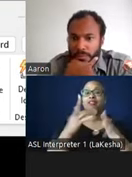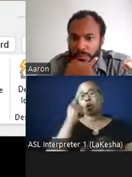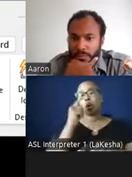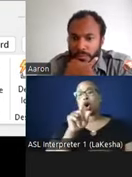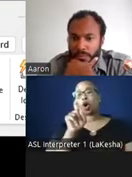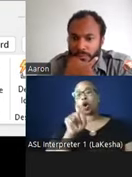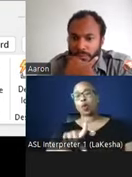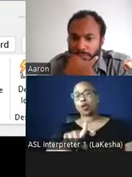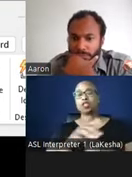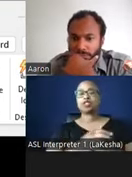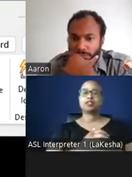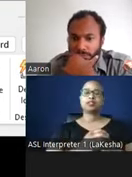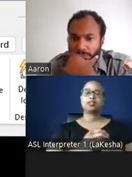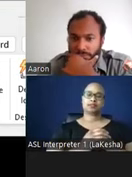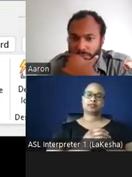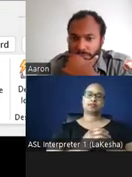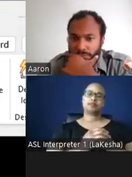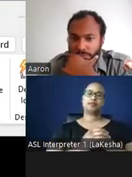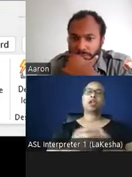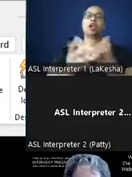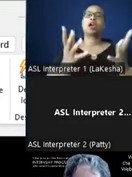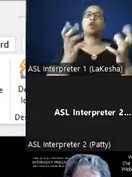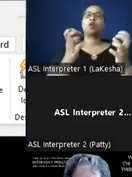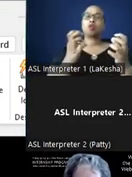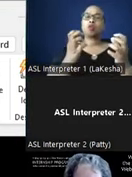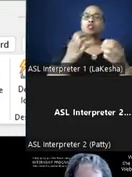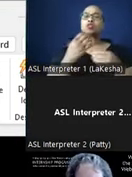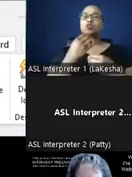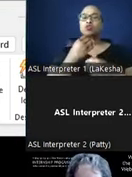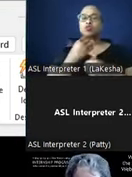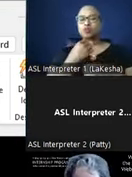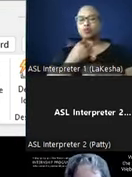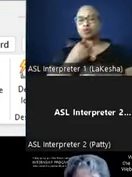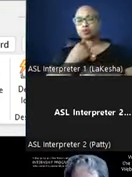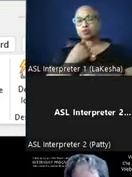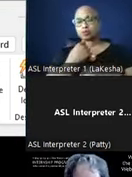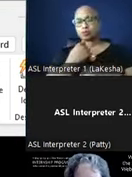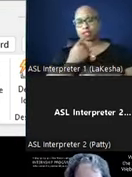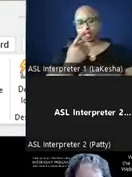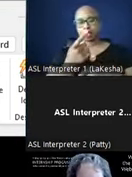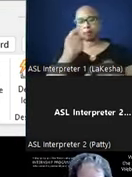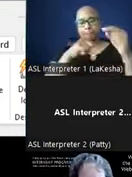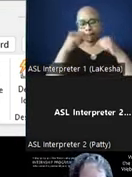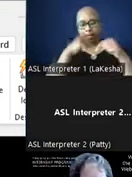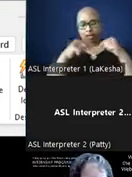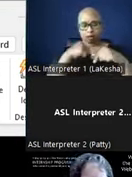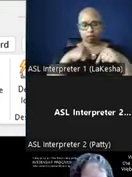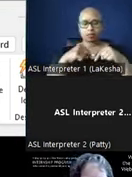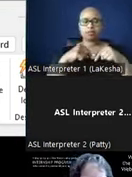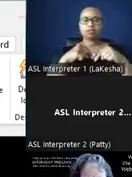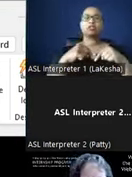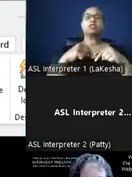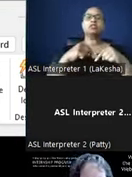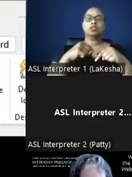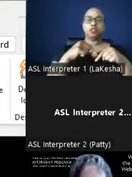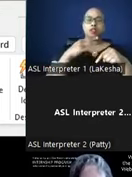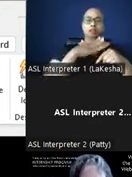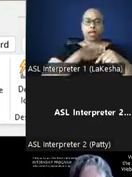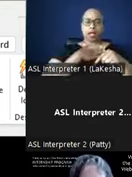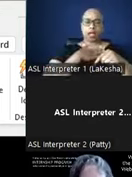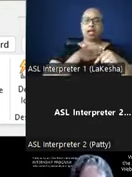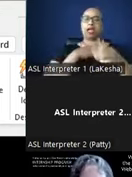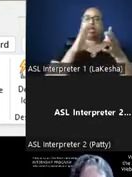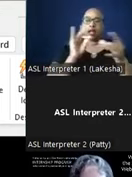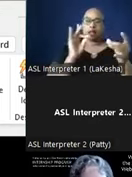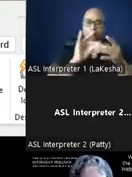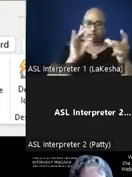to say, sort of going back to my original initial comments, talking about our